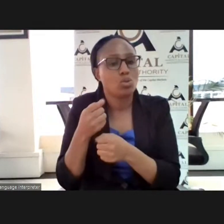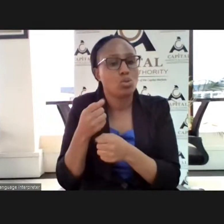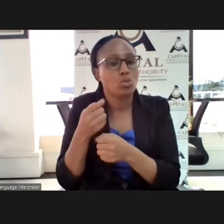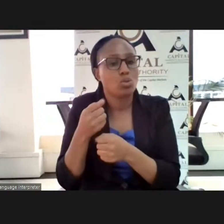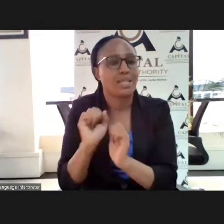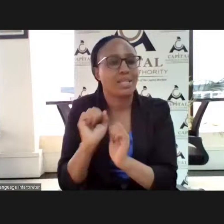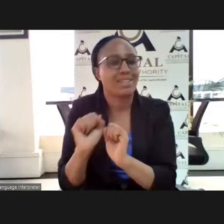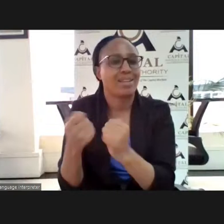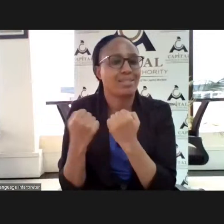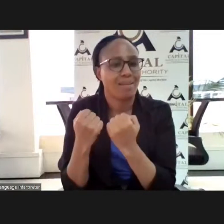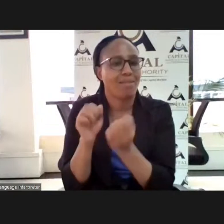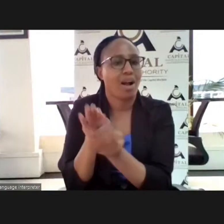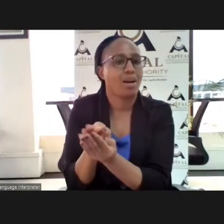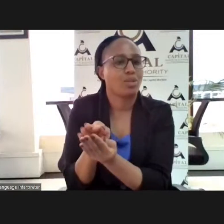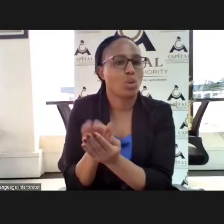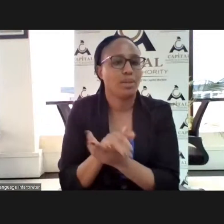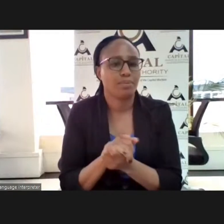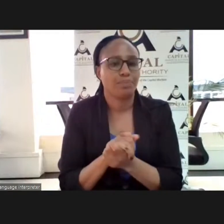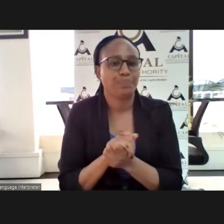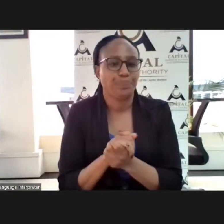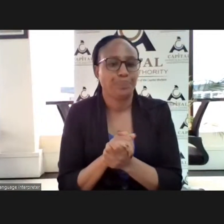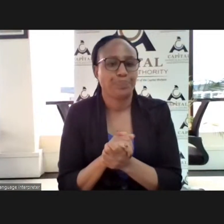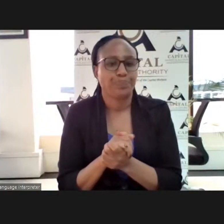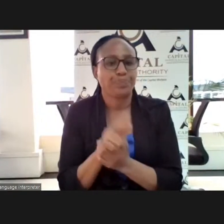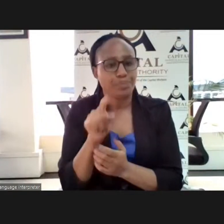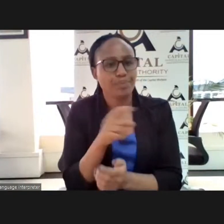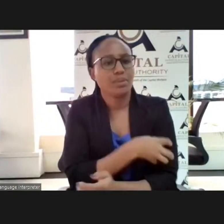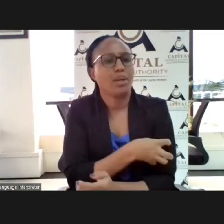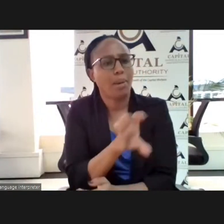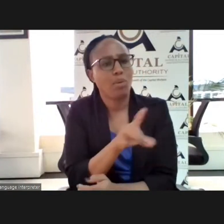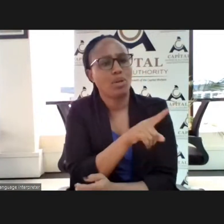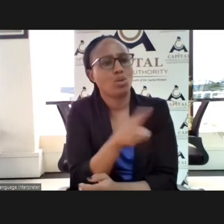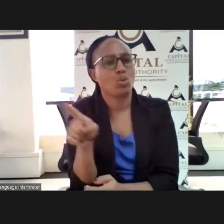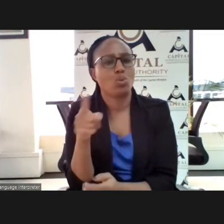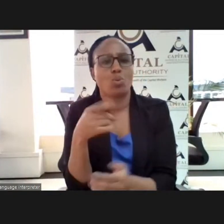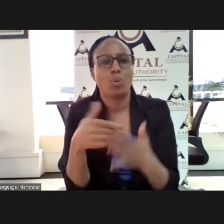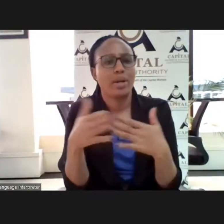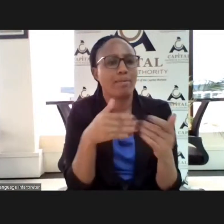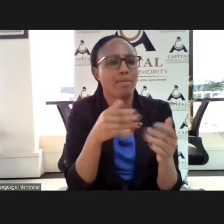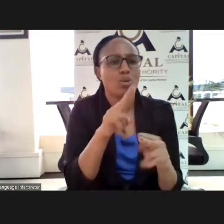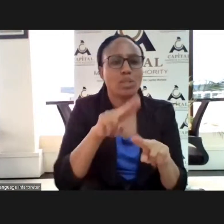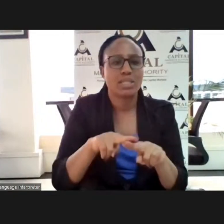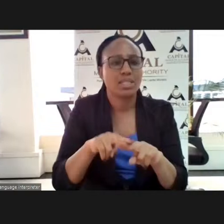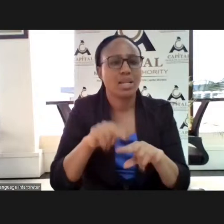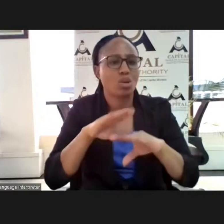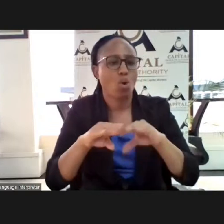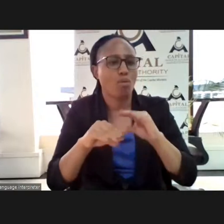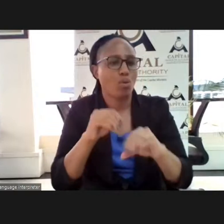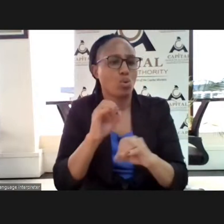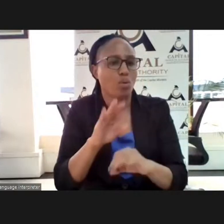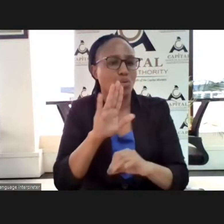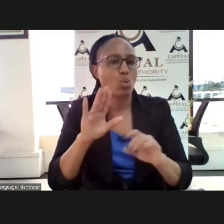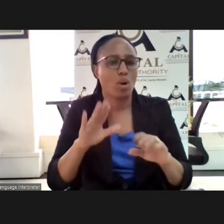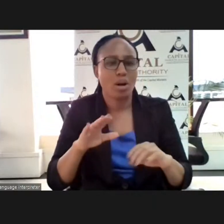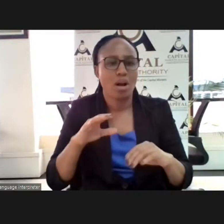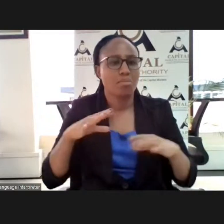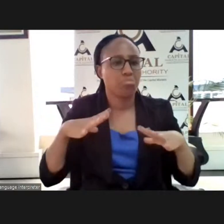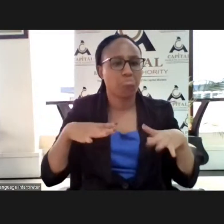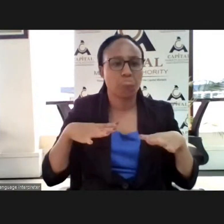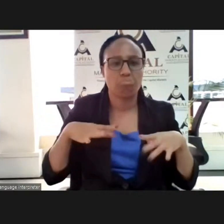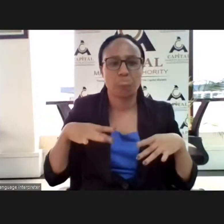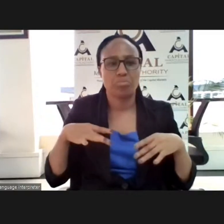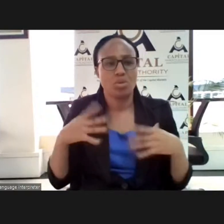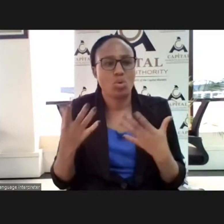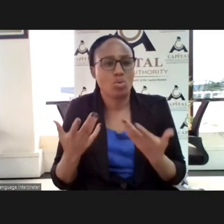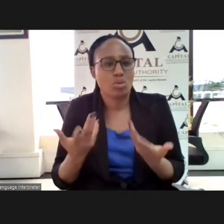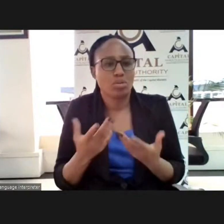custody. And this is just empowering you from wherever you're seated, the comfort of your living room, or when you're